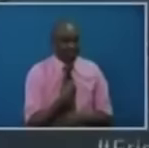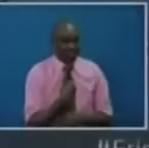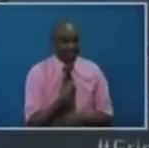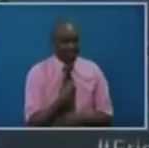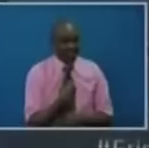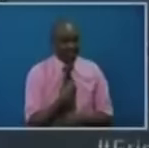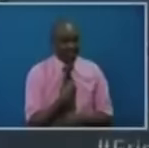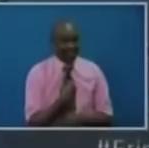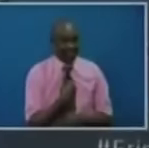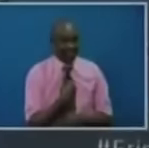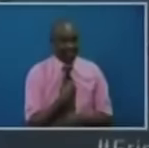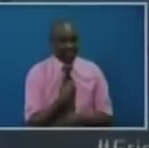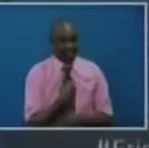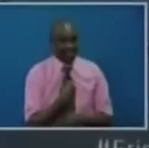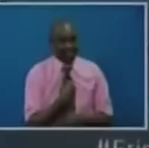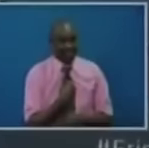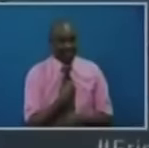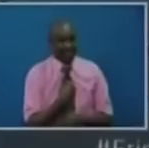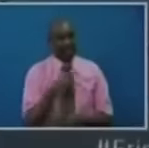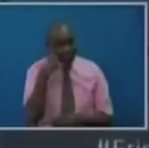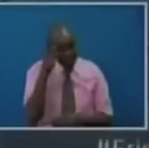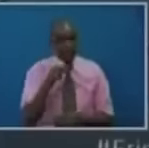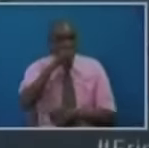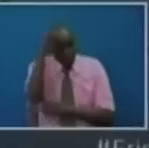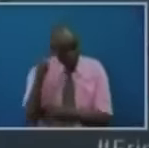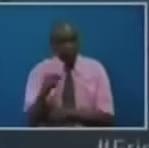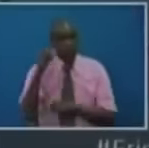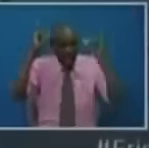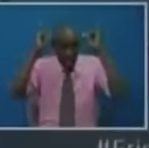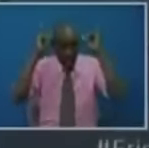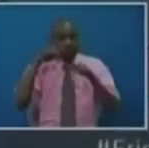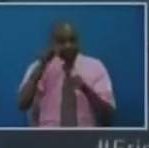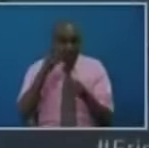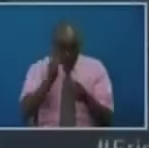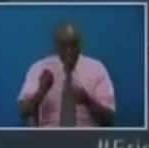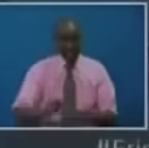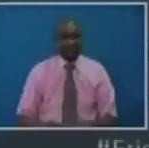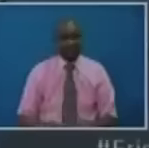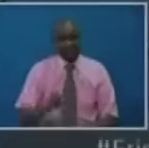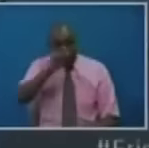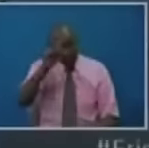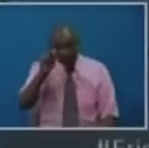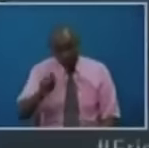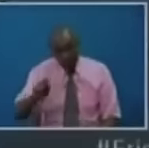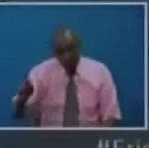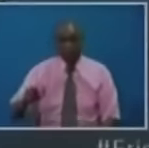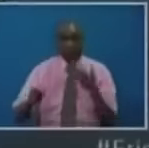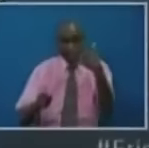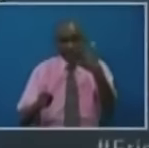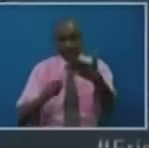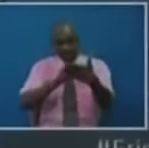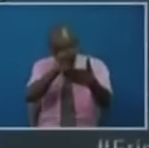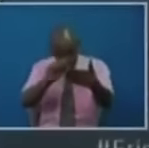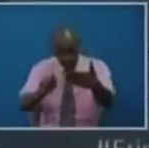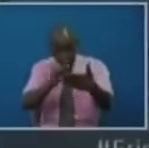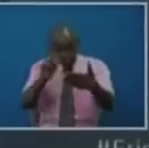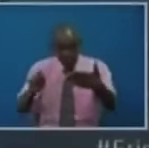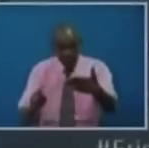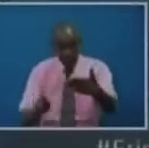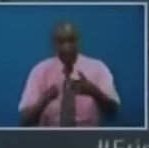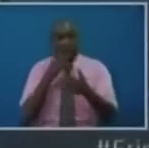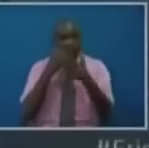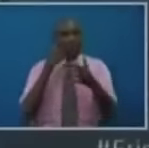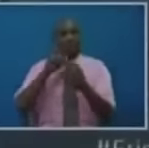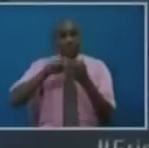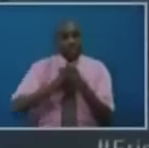tell you, Jugus, to draw a cow, can you pick a pen? Yes, do like this. And this is a paper. Draw a cow. Before you